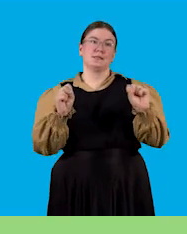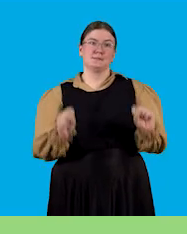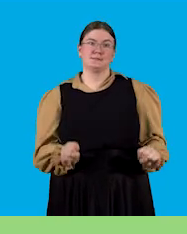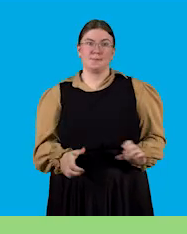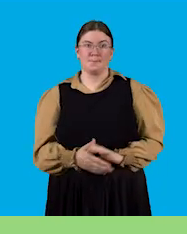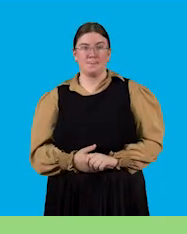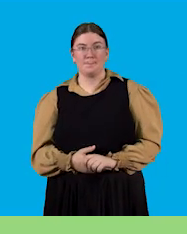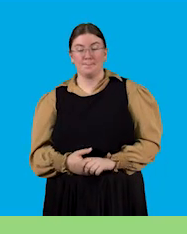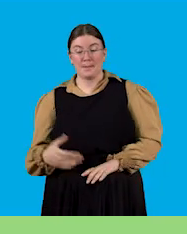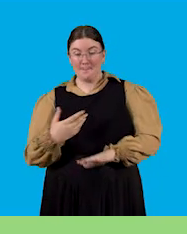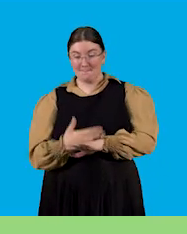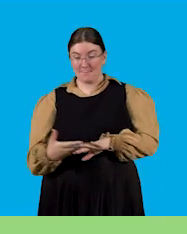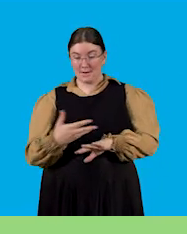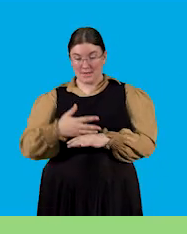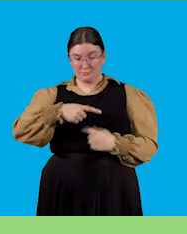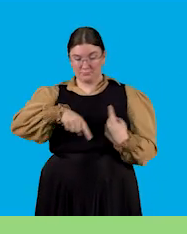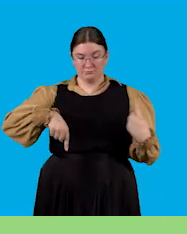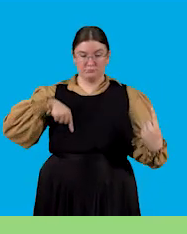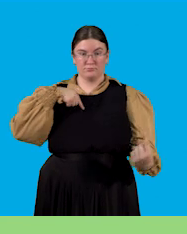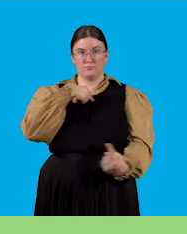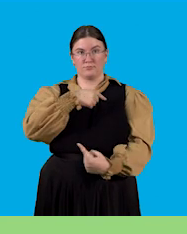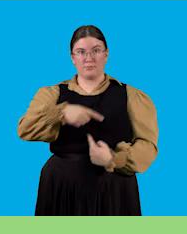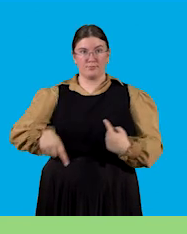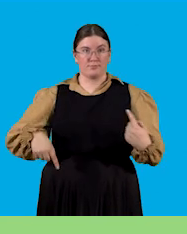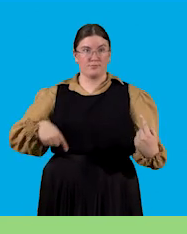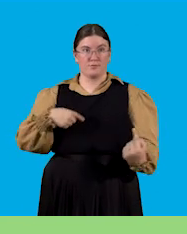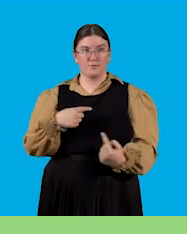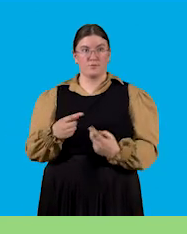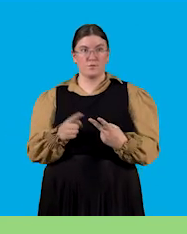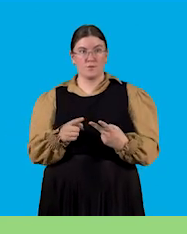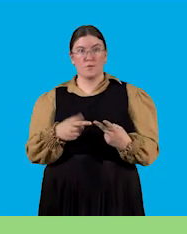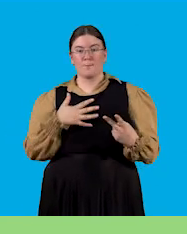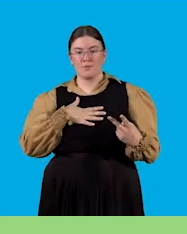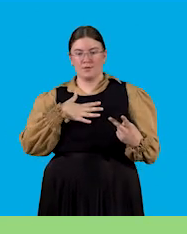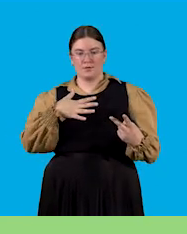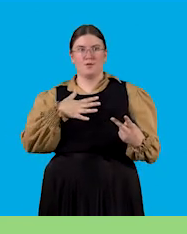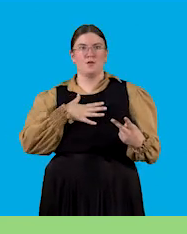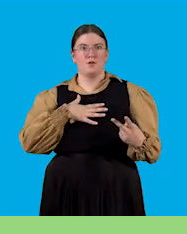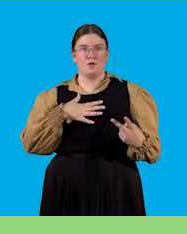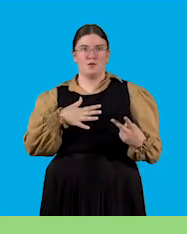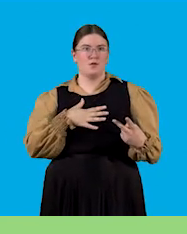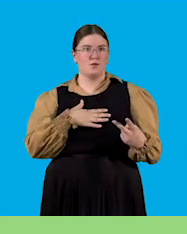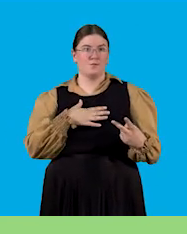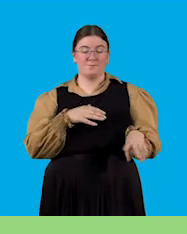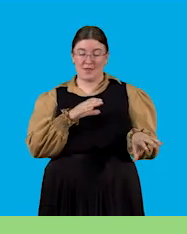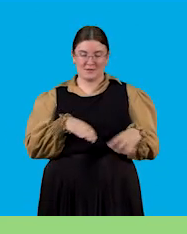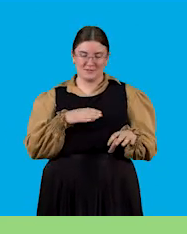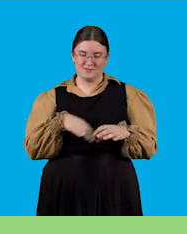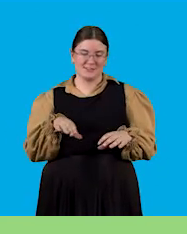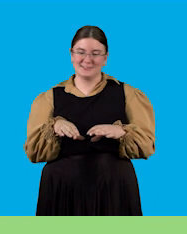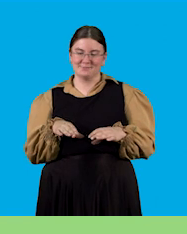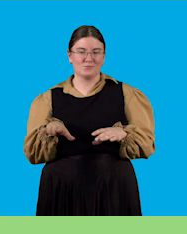The circulation of blood and the process of breathing are 2 examples of involuntary activities.